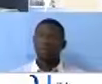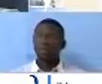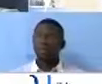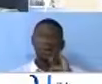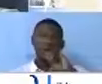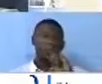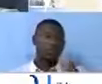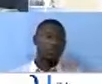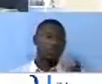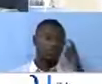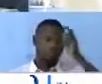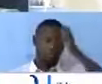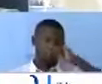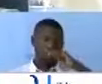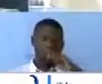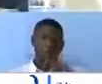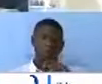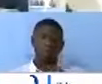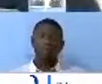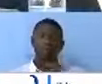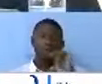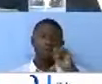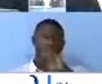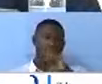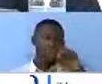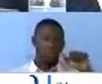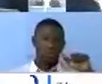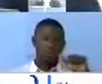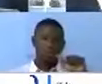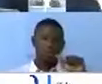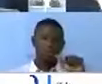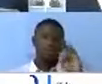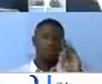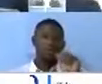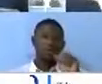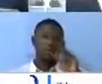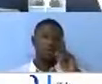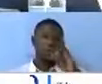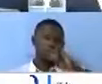By the way, here are the registers. Huh? These are the Holcomb registers.